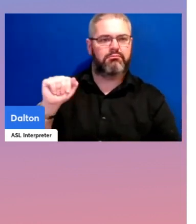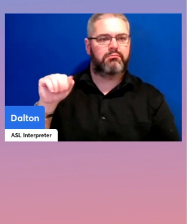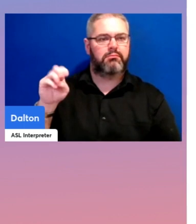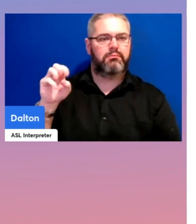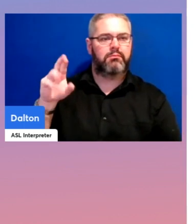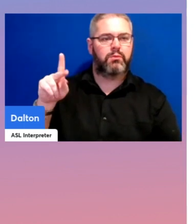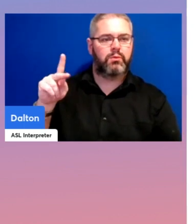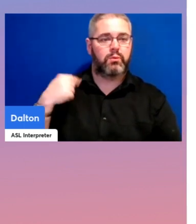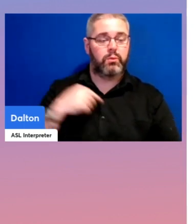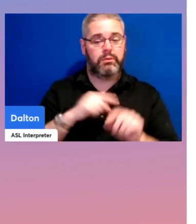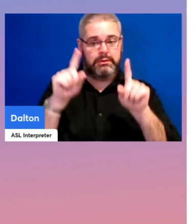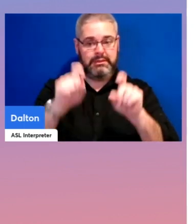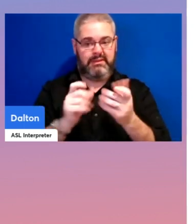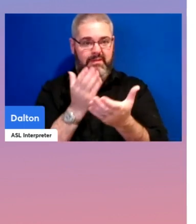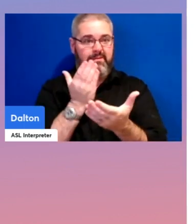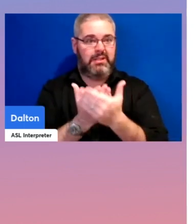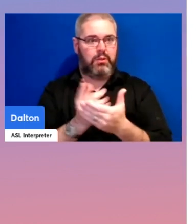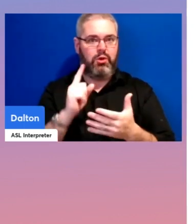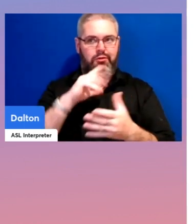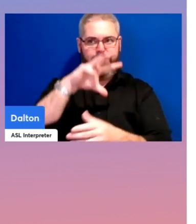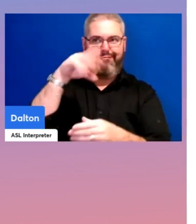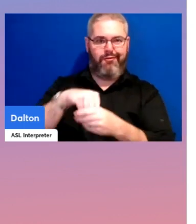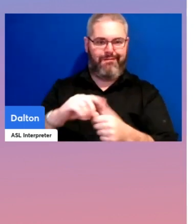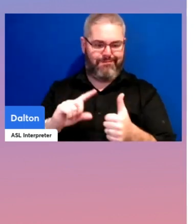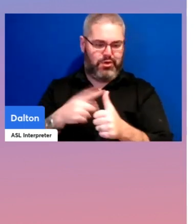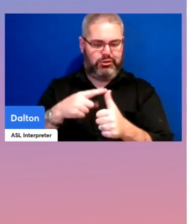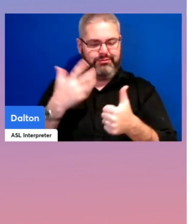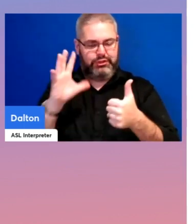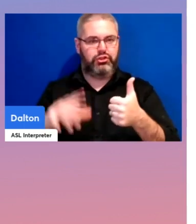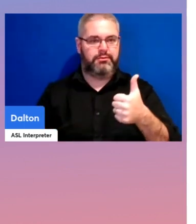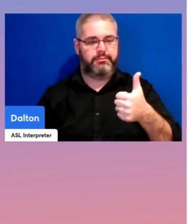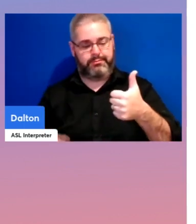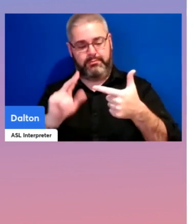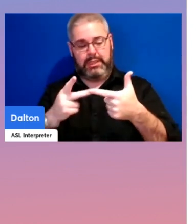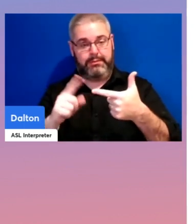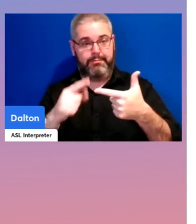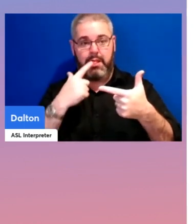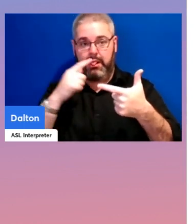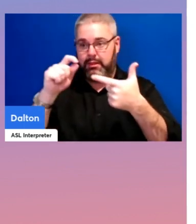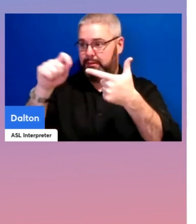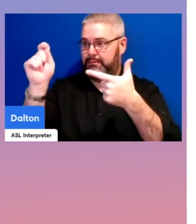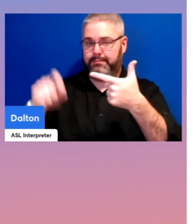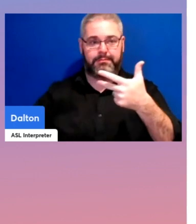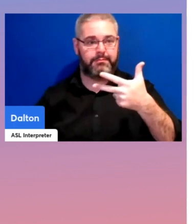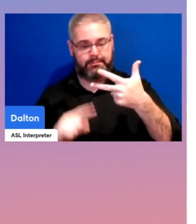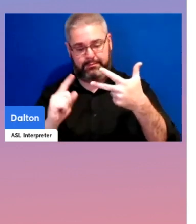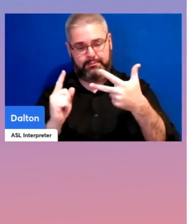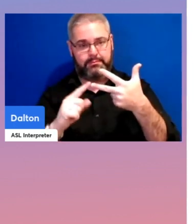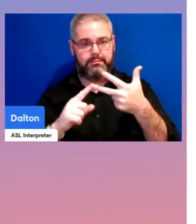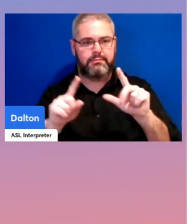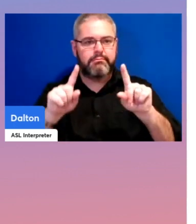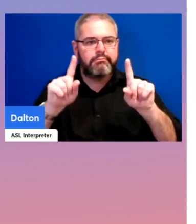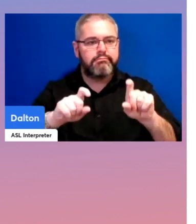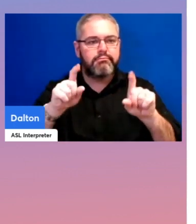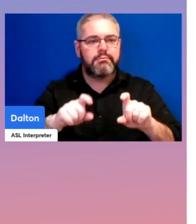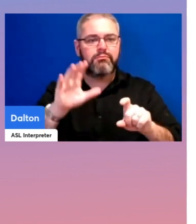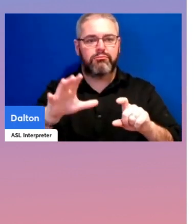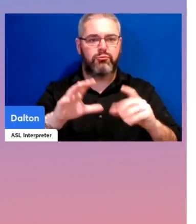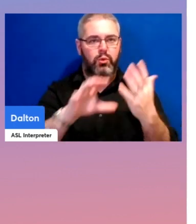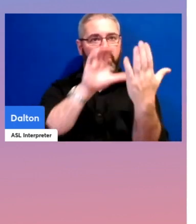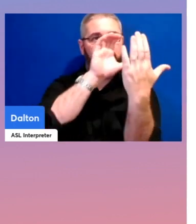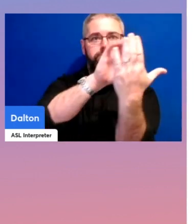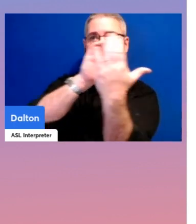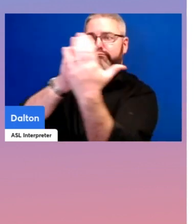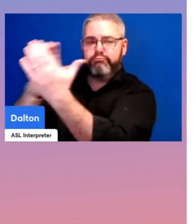we included in the first layer. Next up is starting to test your modules together where you have